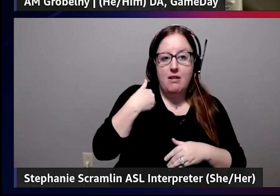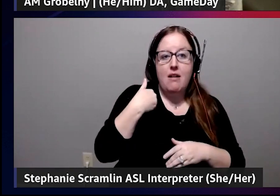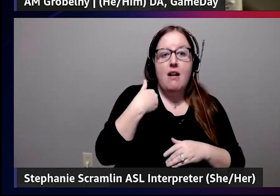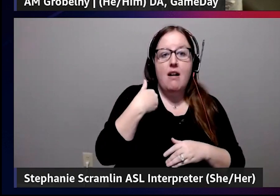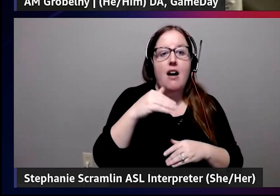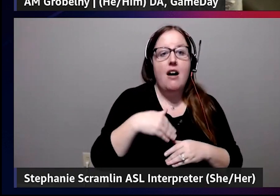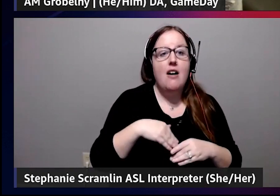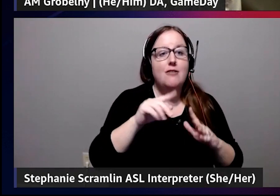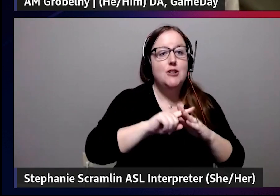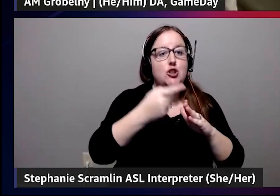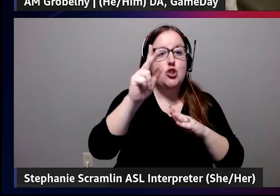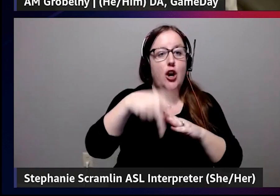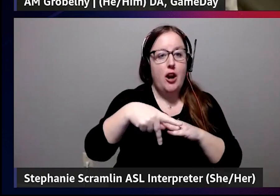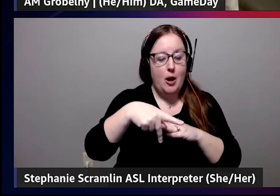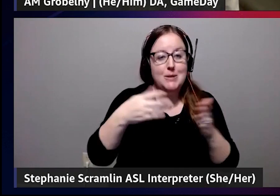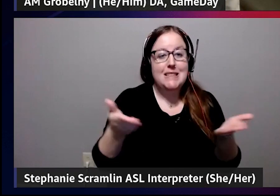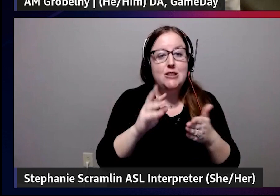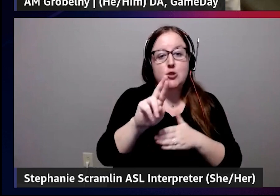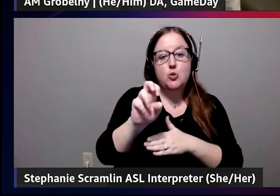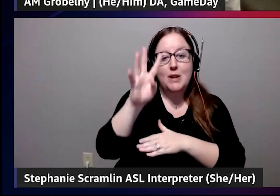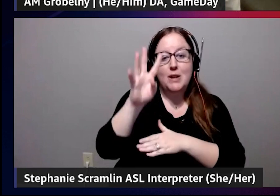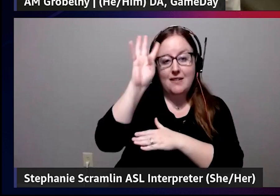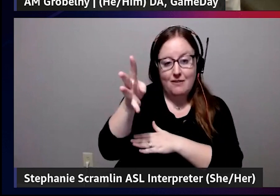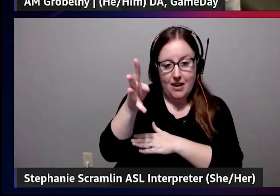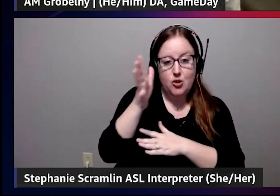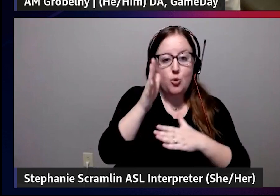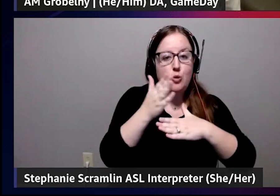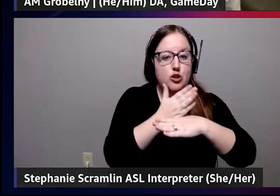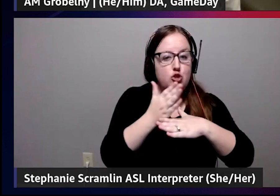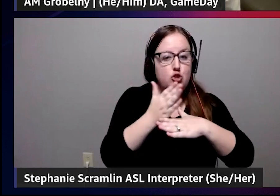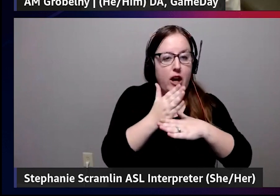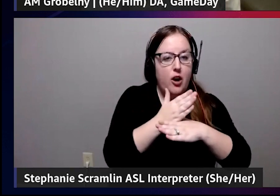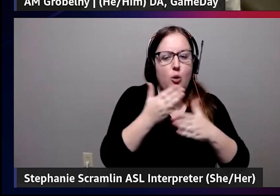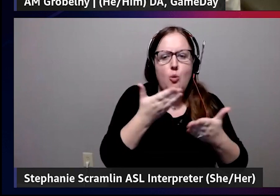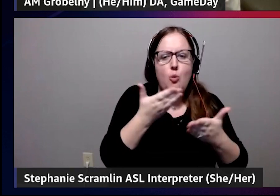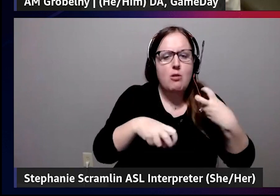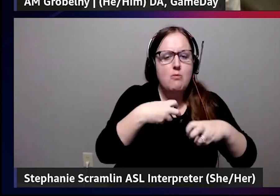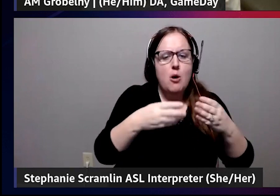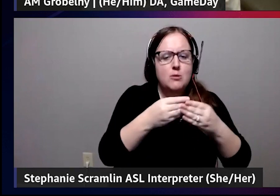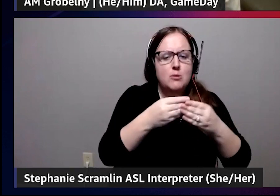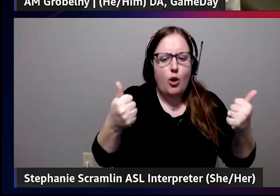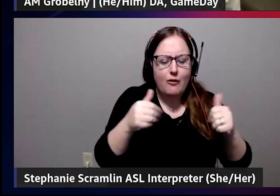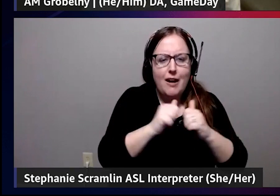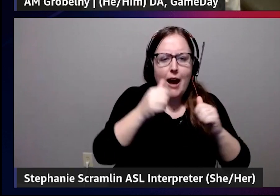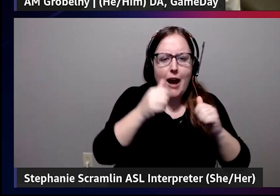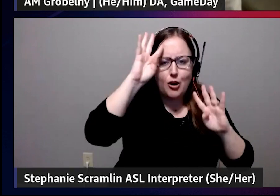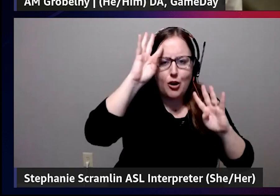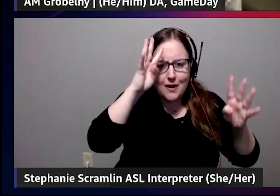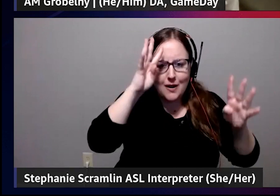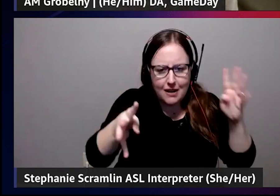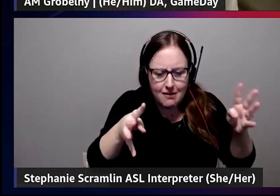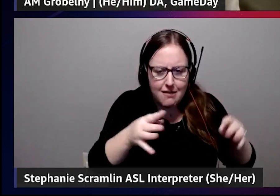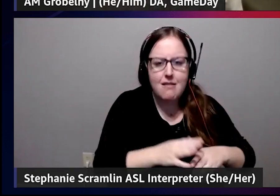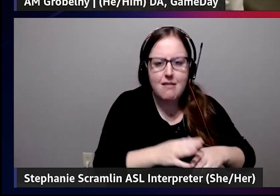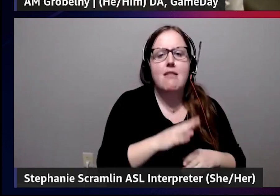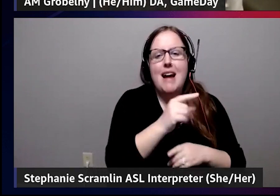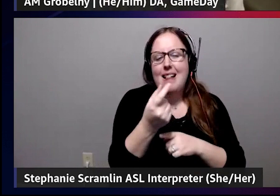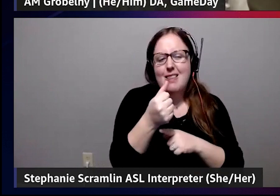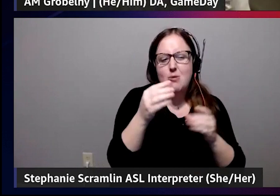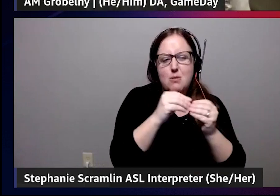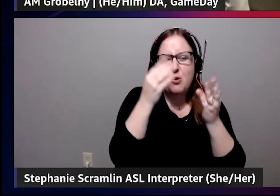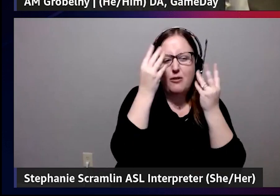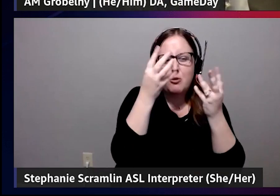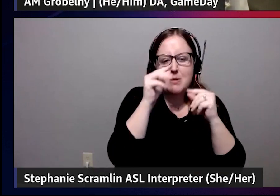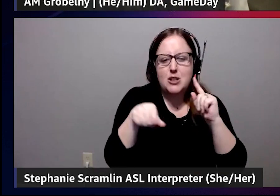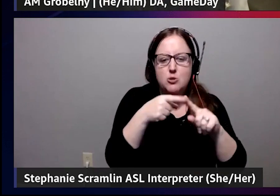of startups that are at reInvent who are going to share what are the problems that they're solving, how they're innovating, and a little bit more about what you